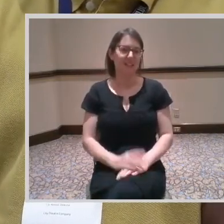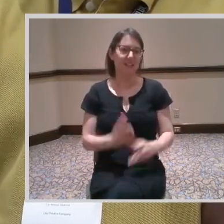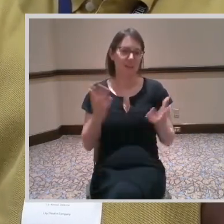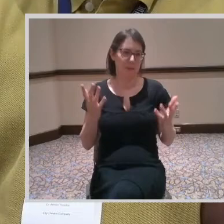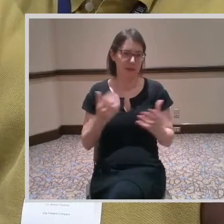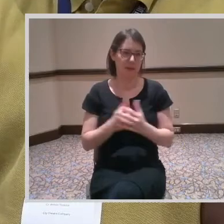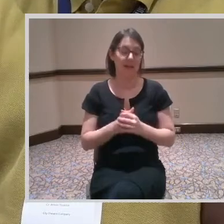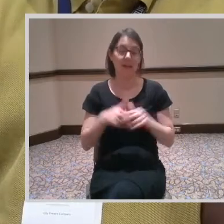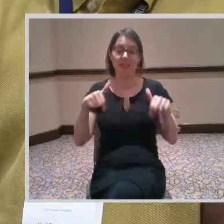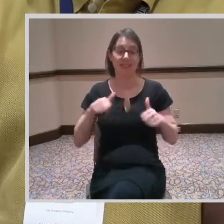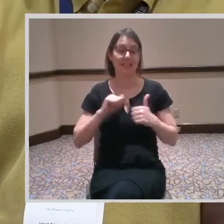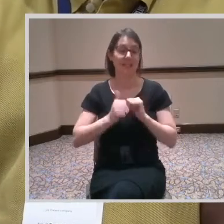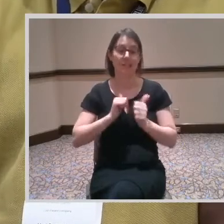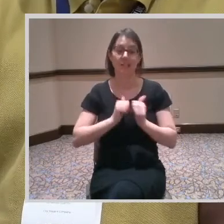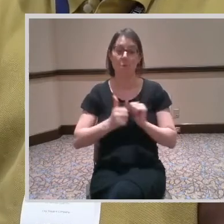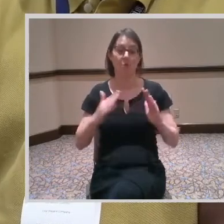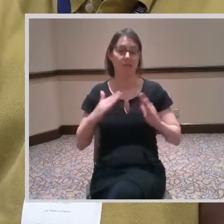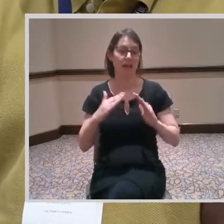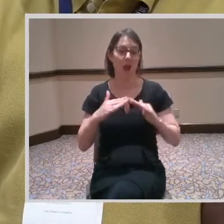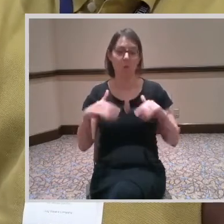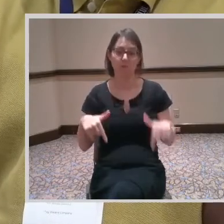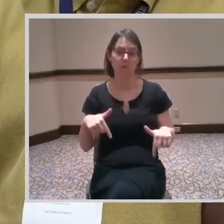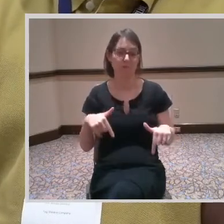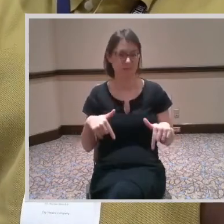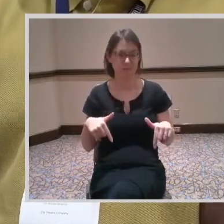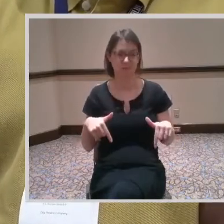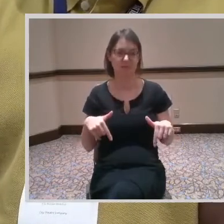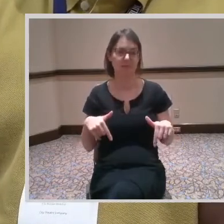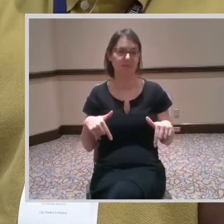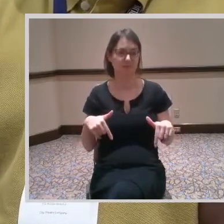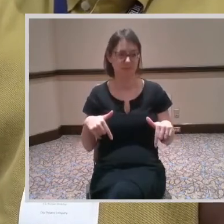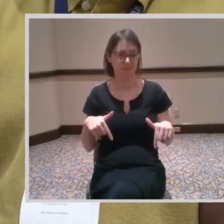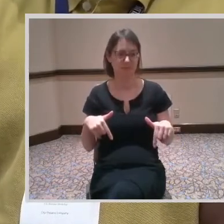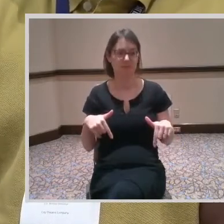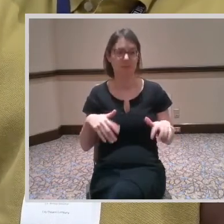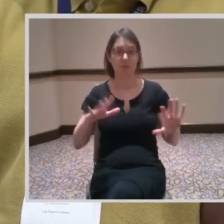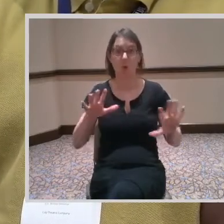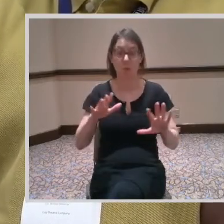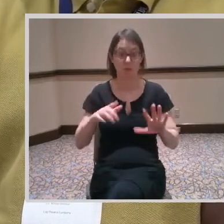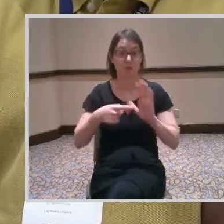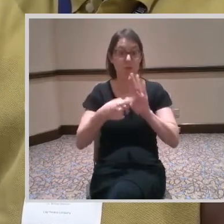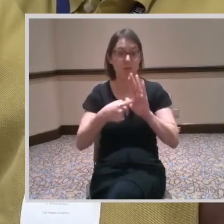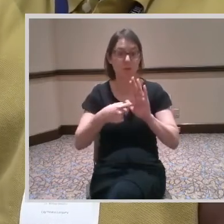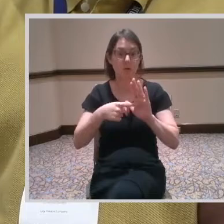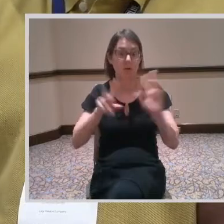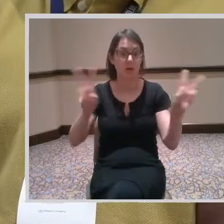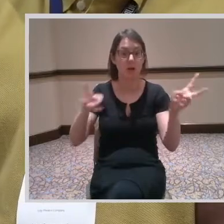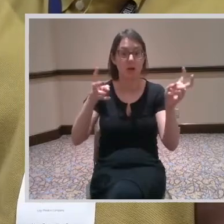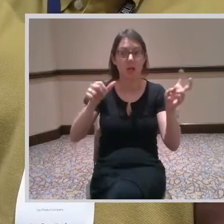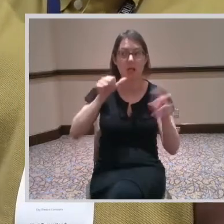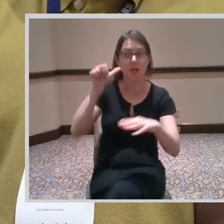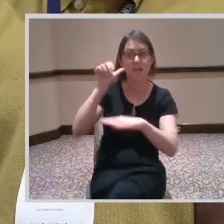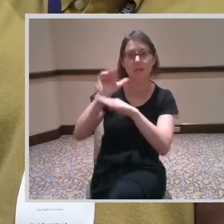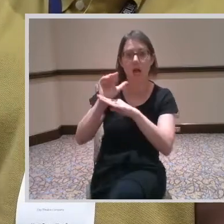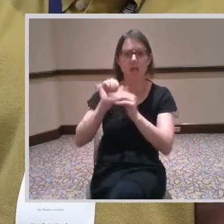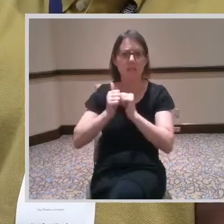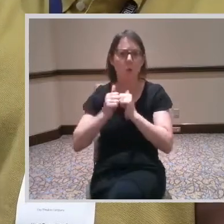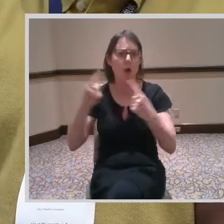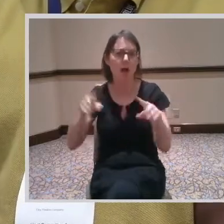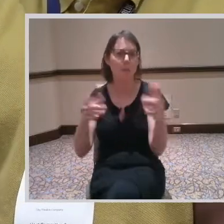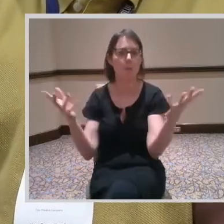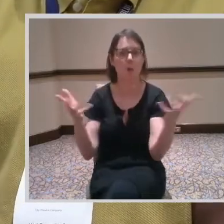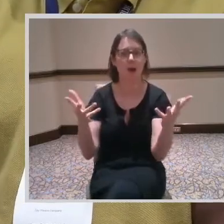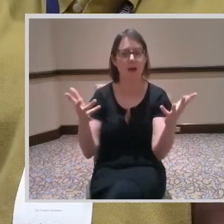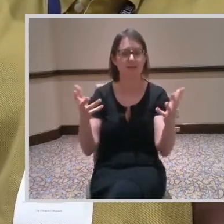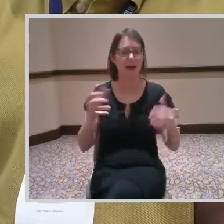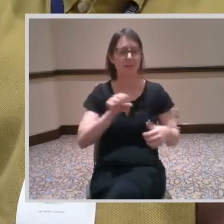I mean, we're a sports town. The engagement on what happened last night in sports, Sharon is